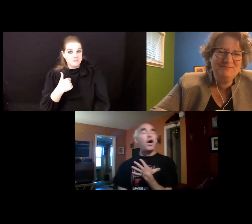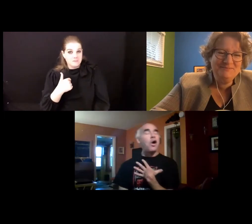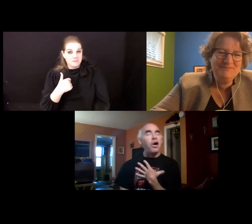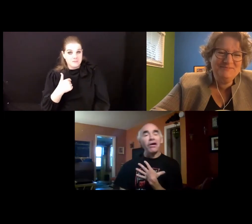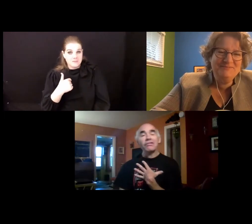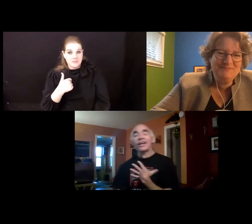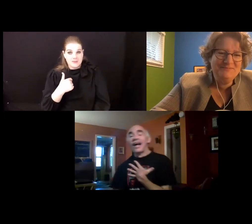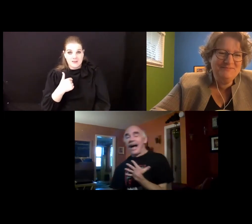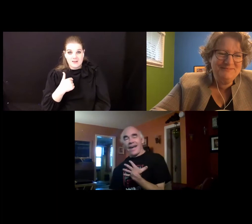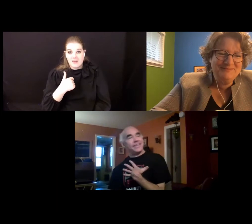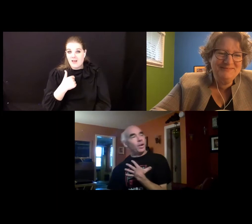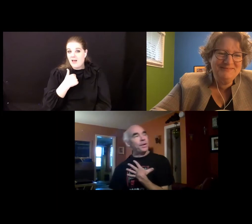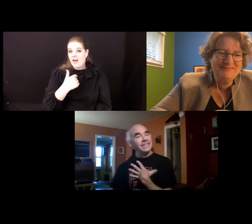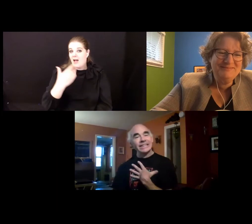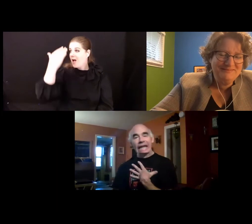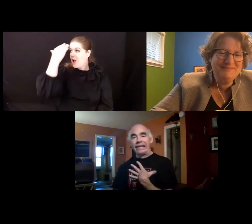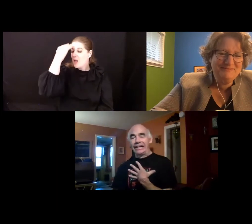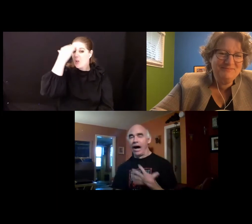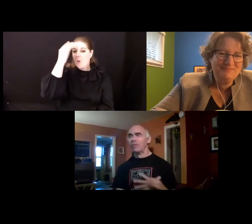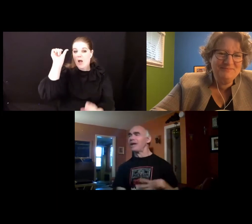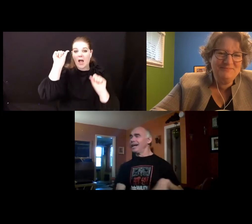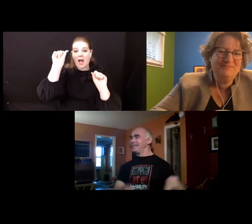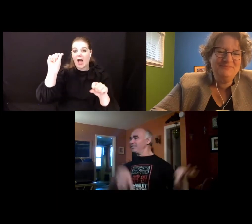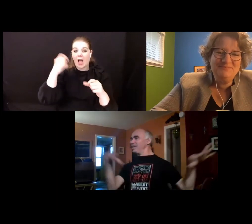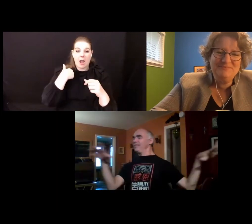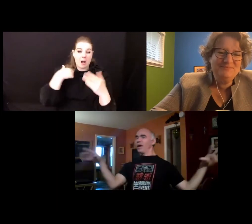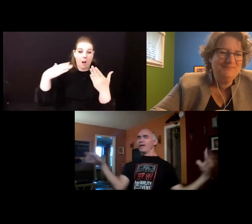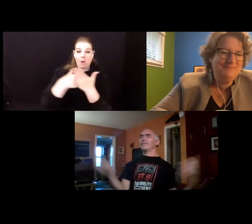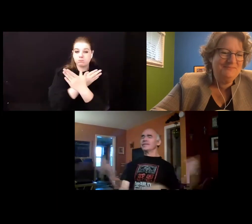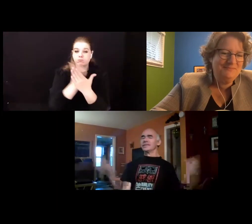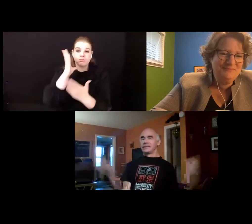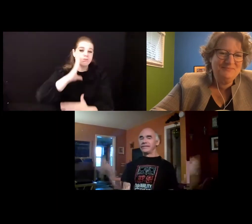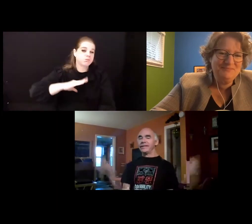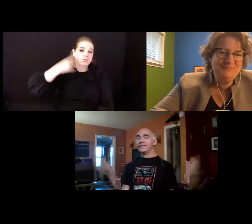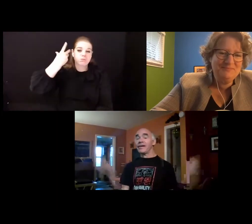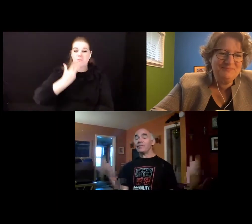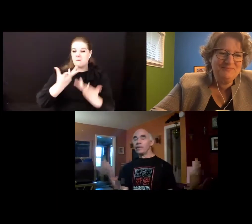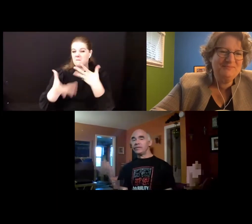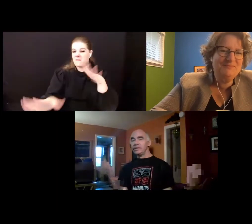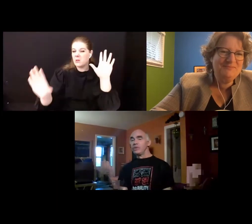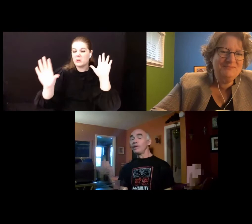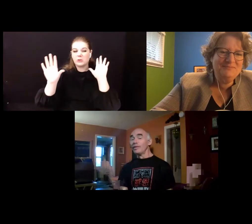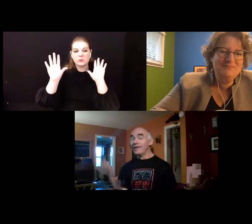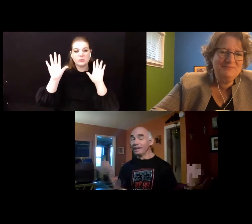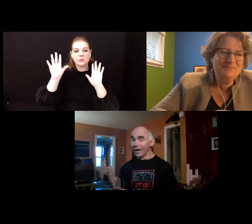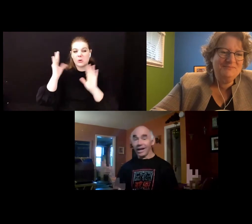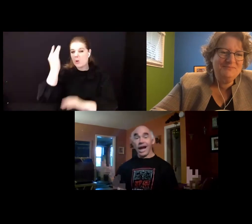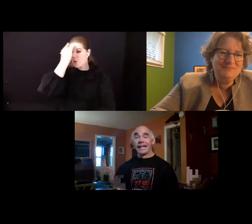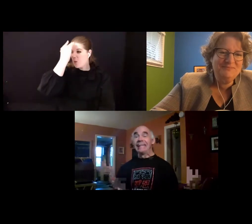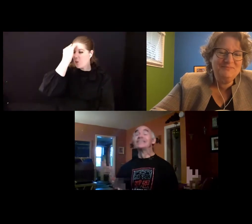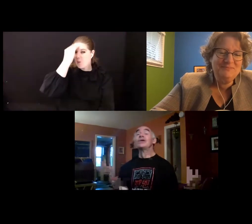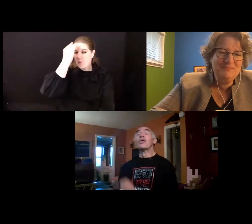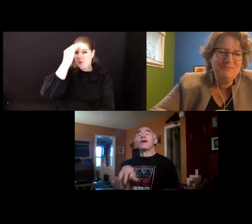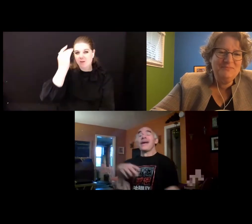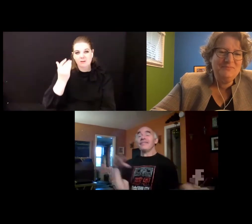walking all, inside and out. I can be well versed in it. But you know me, look,